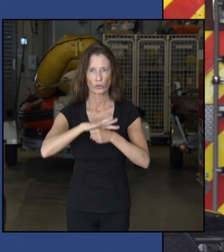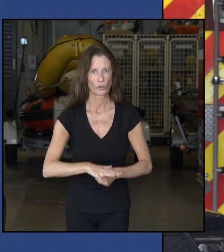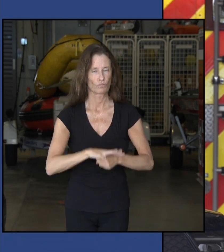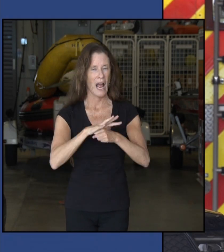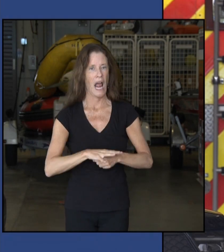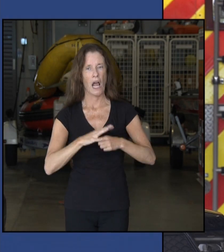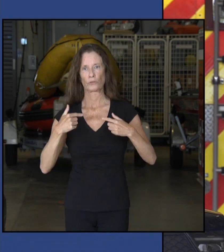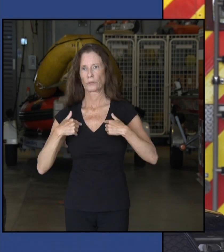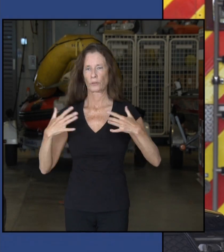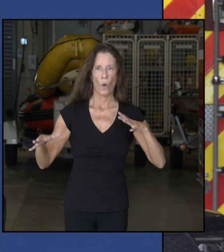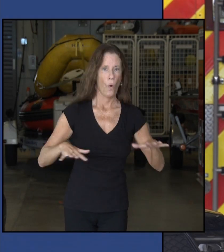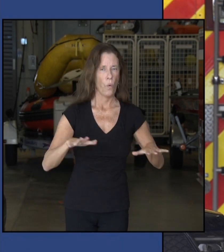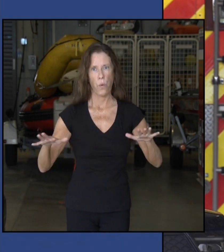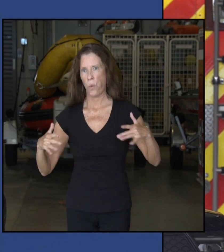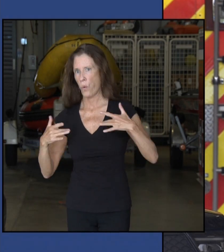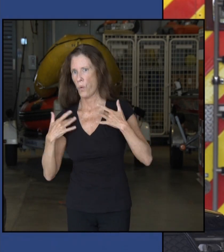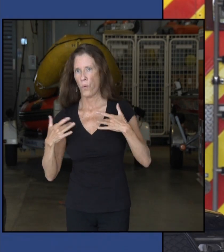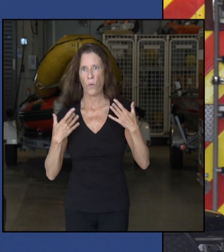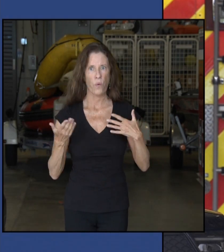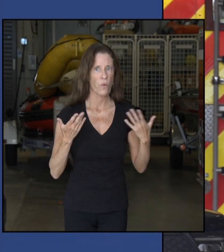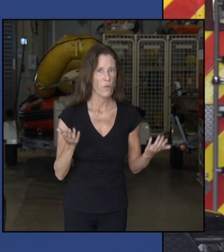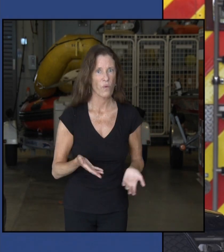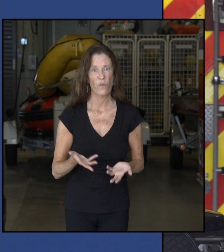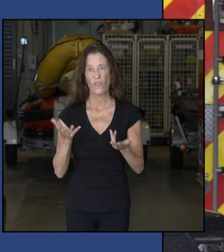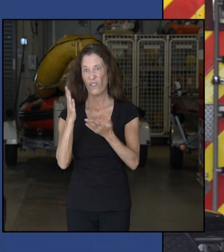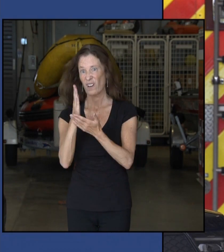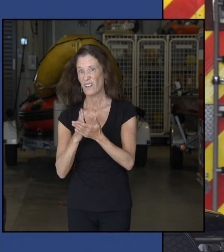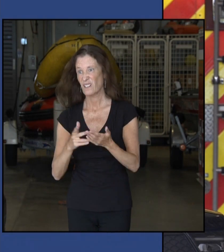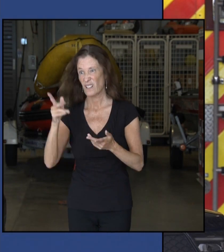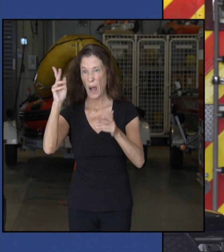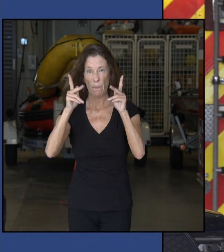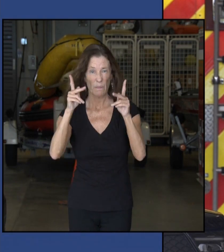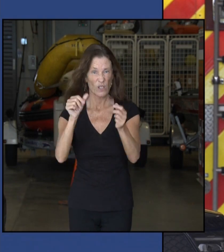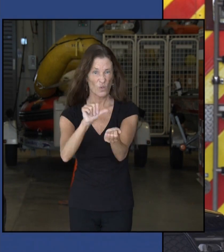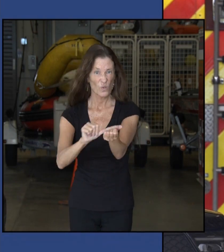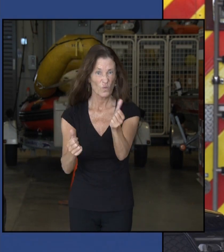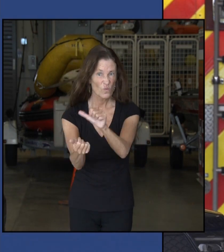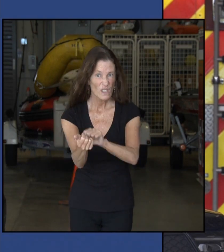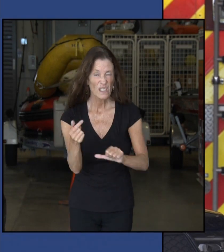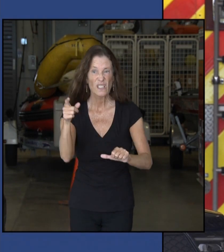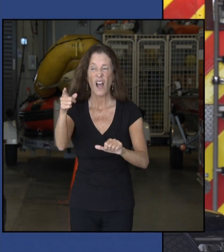with increases in suicides and drug abuse. And we know we can't